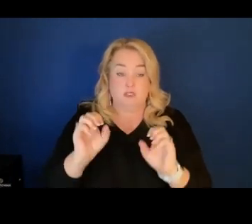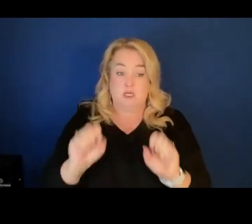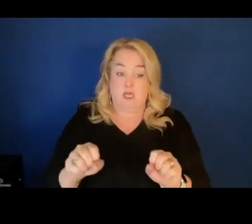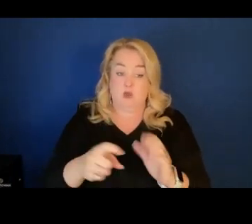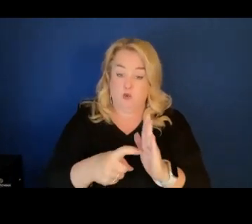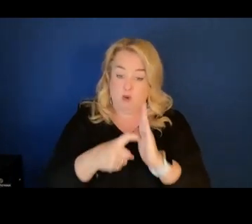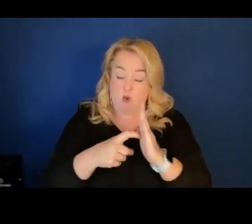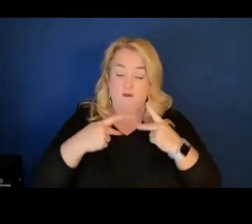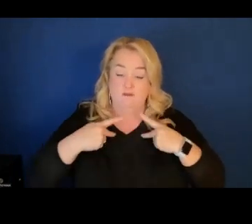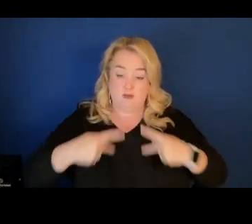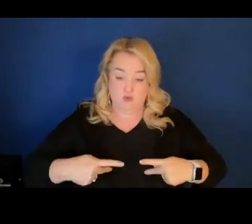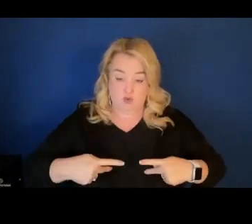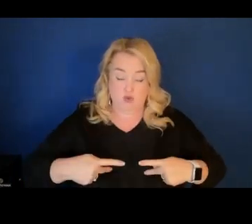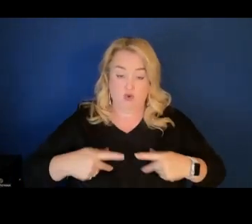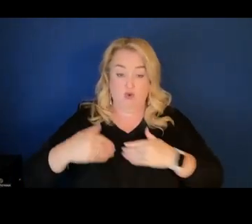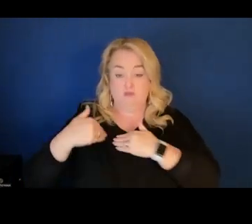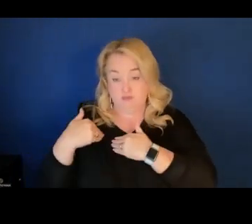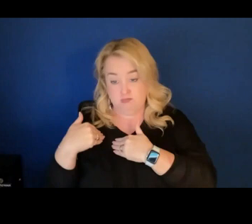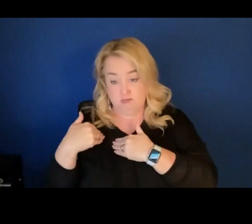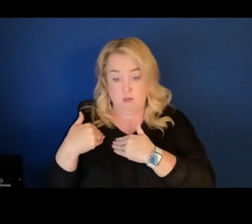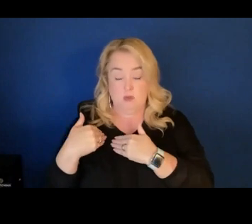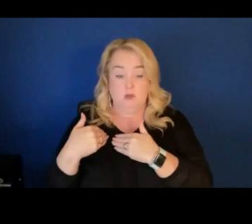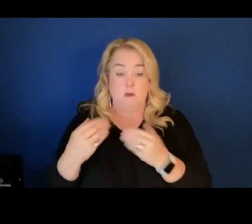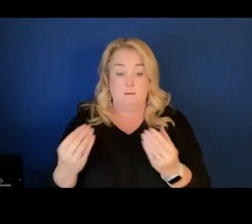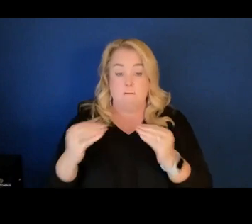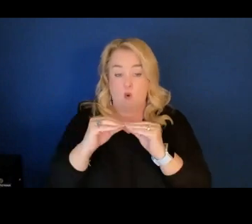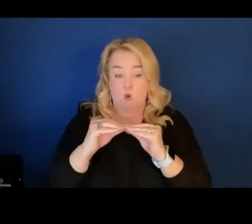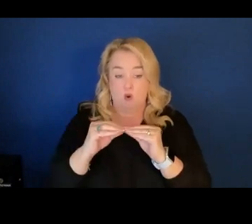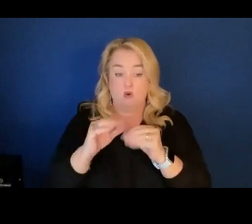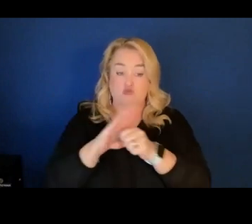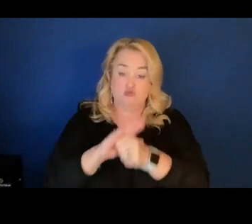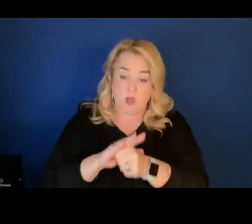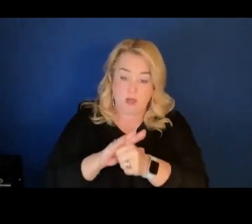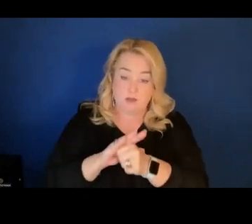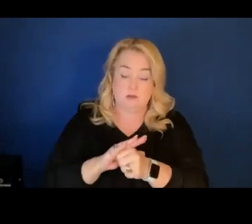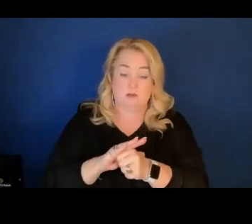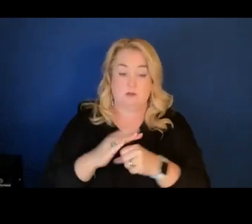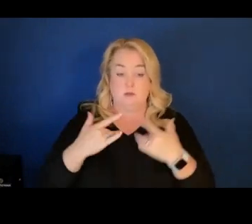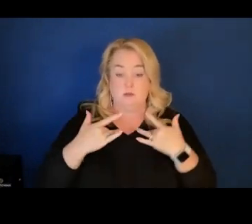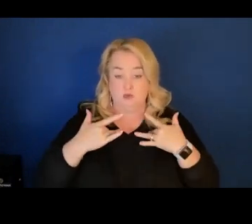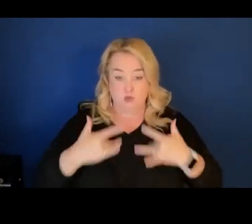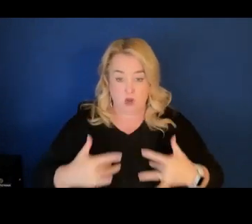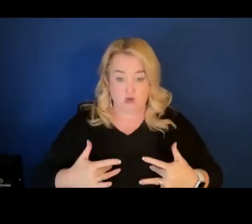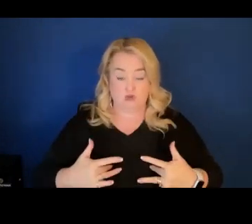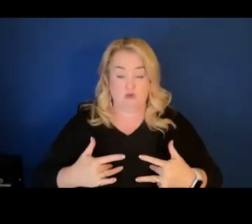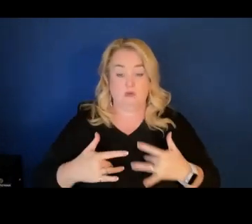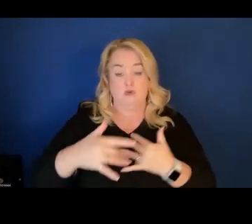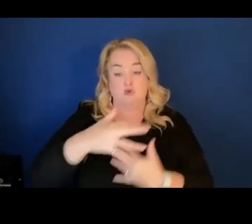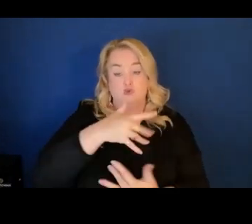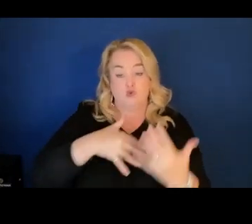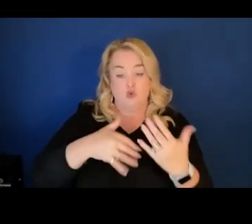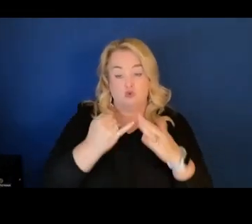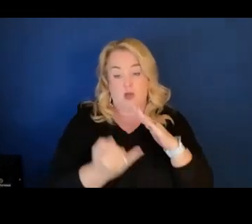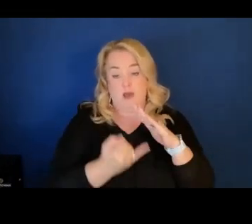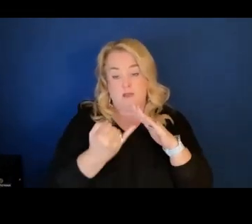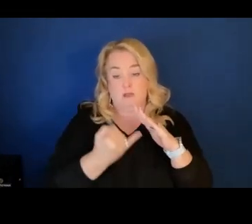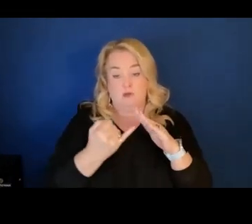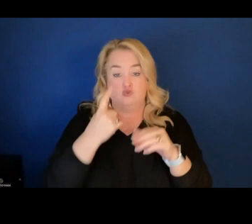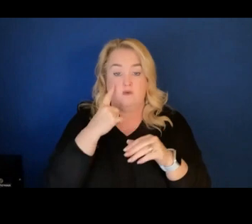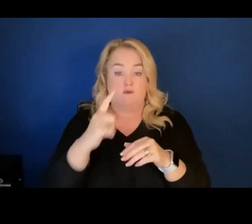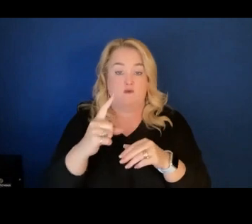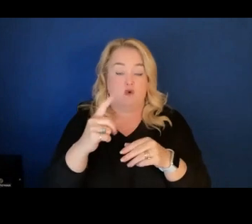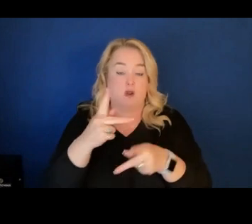physical toll and result in increased levels of stress, depression, and social isolation for